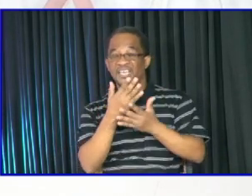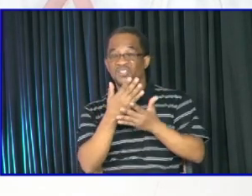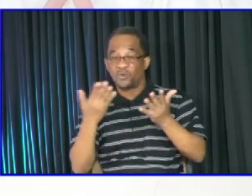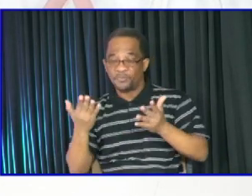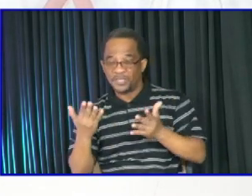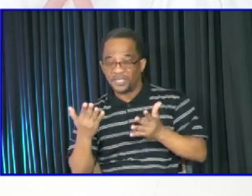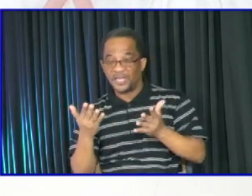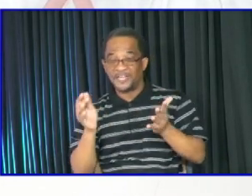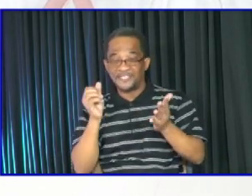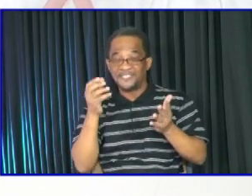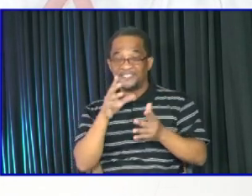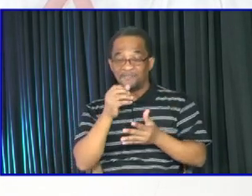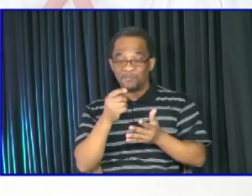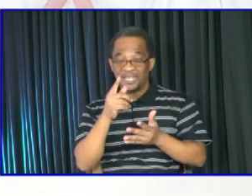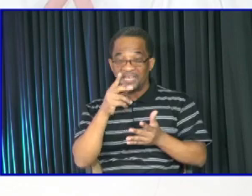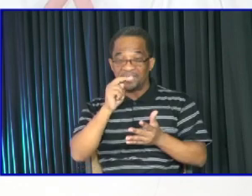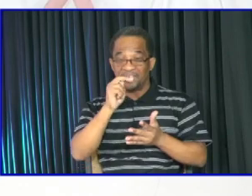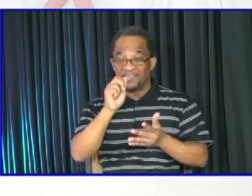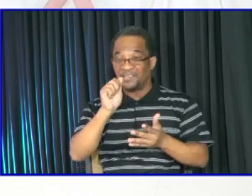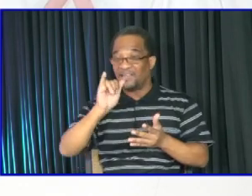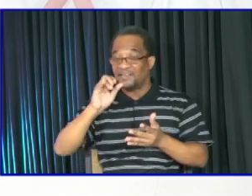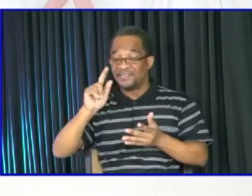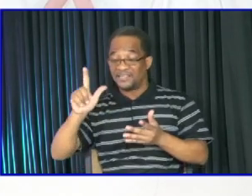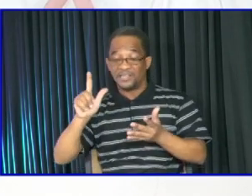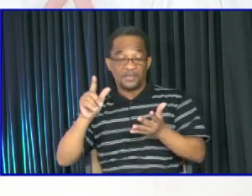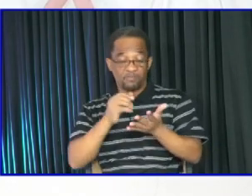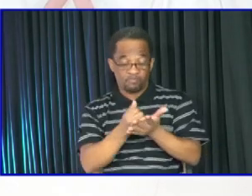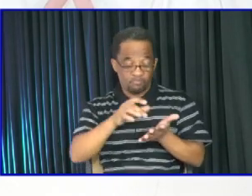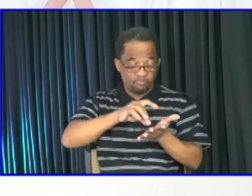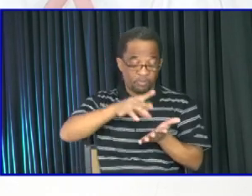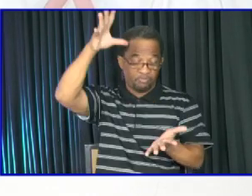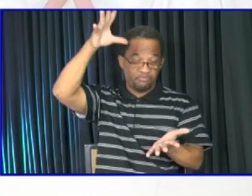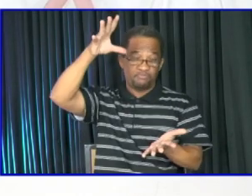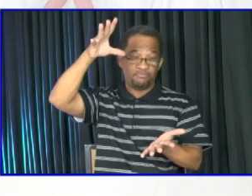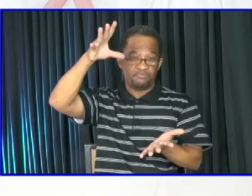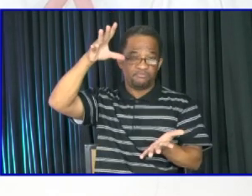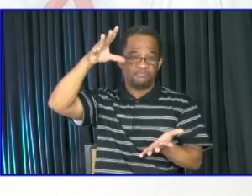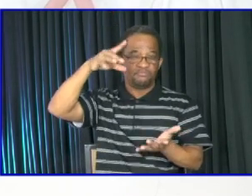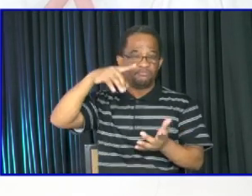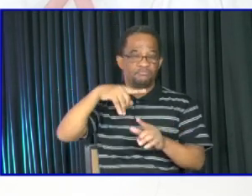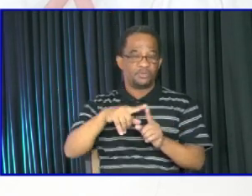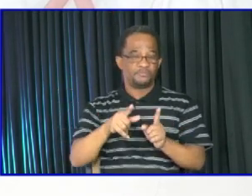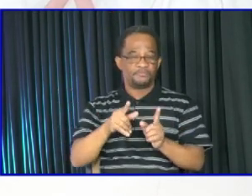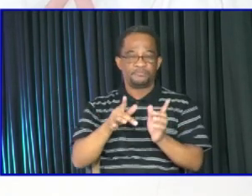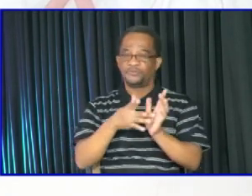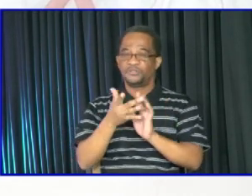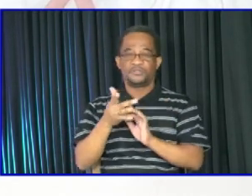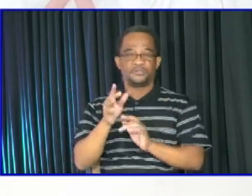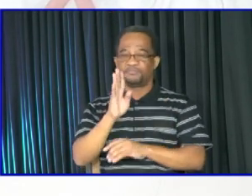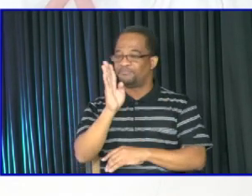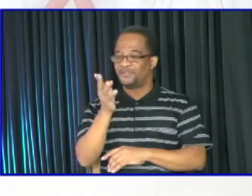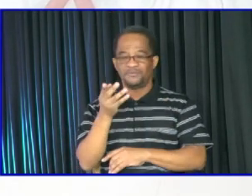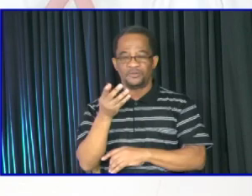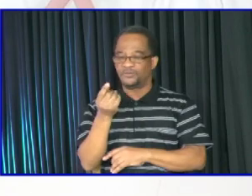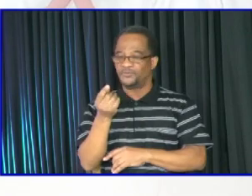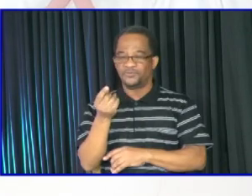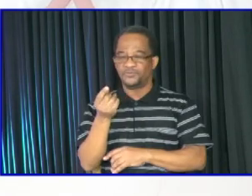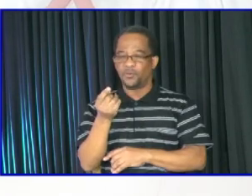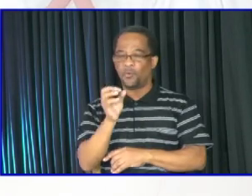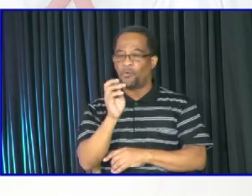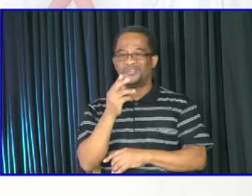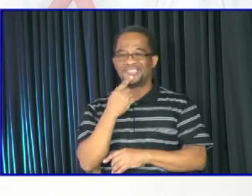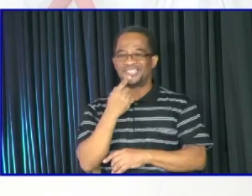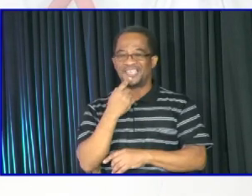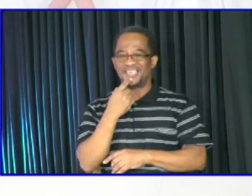the death-conquering Savior could have levitated above the crowd all in his strength and